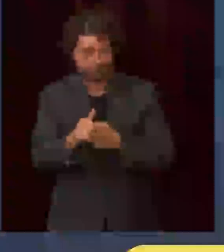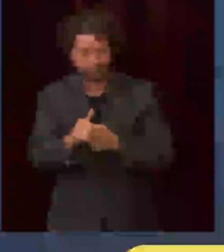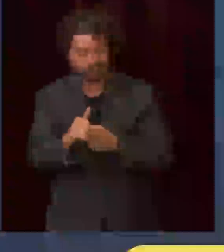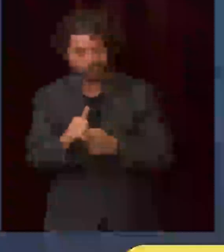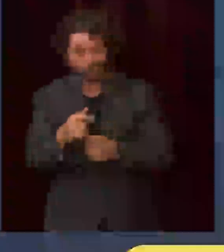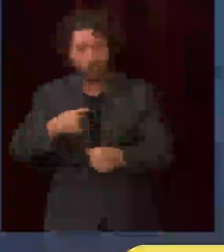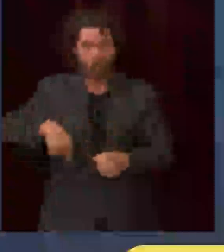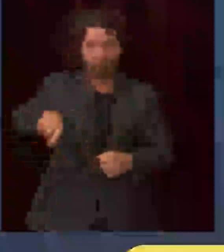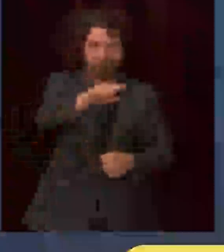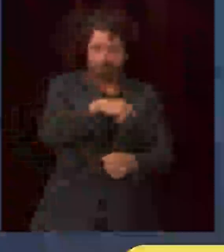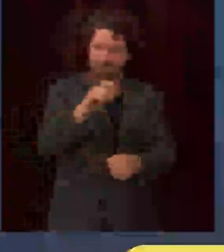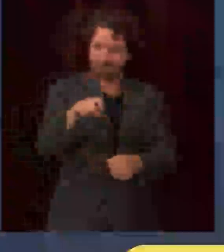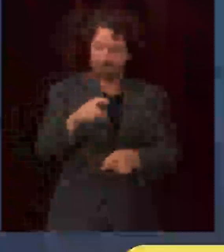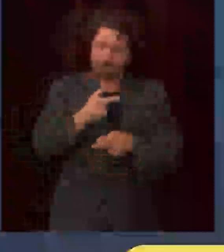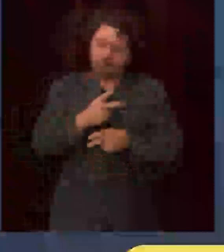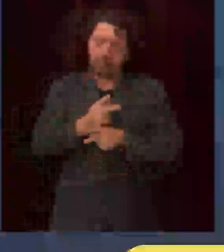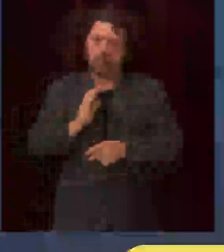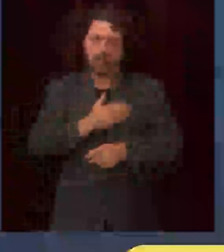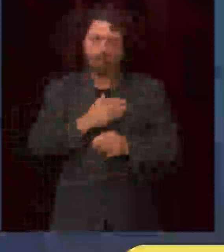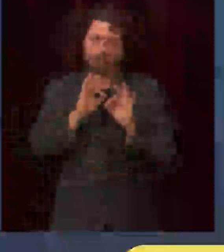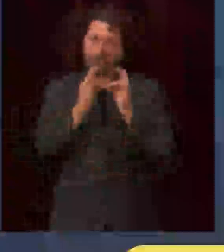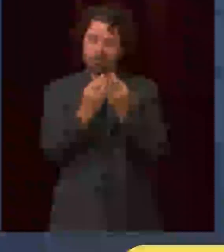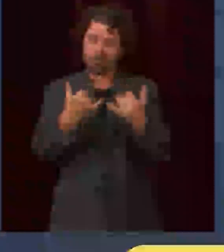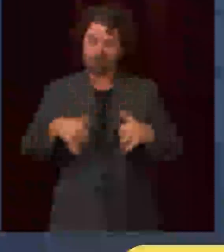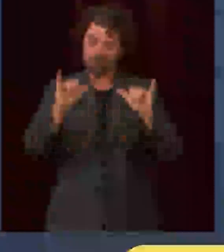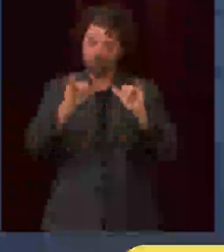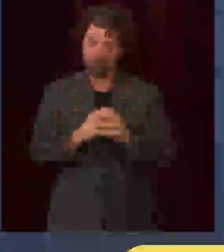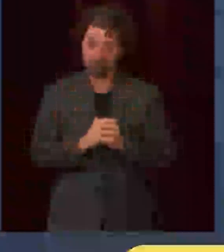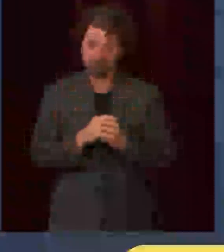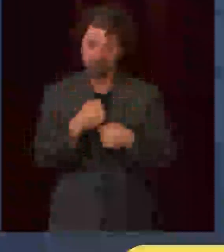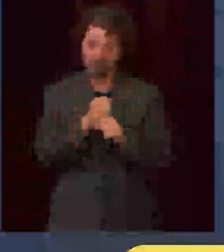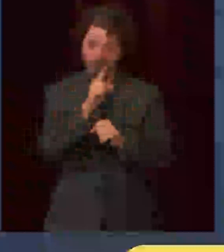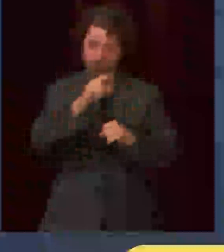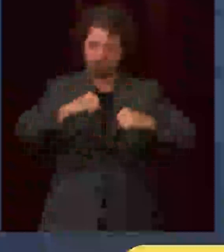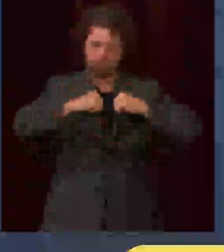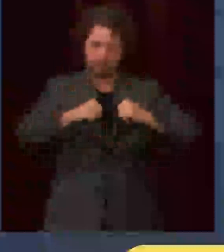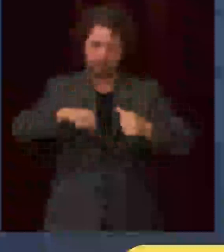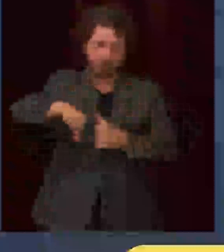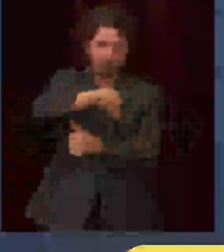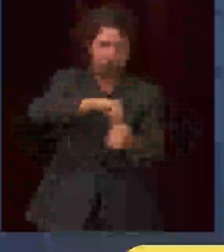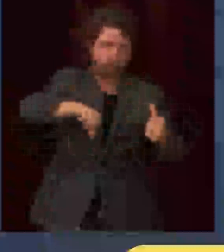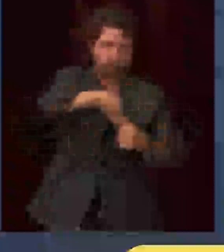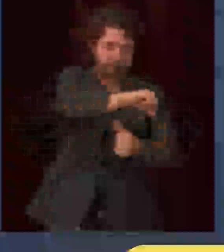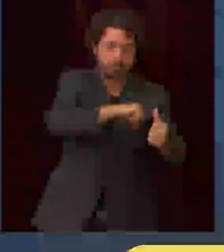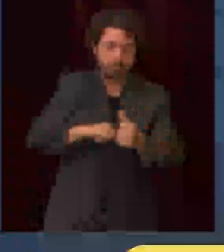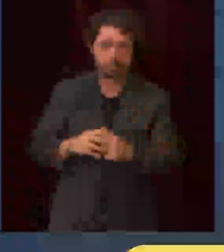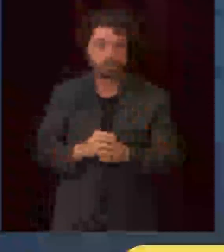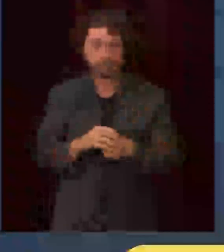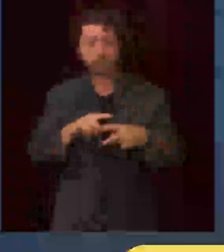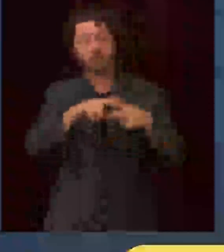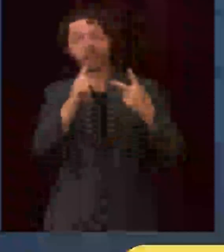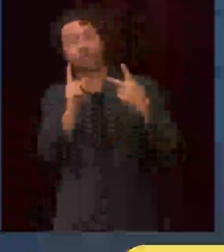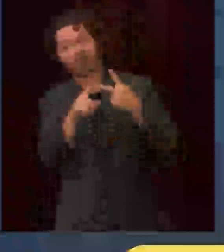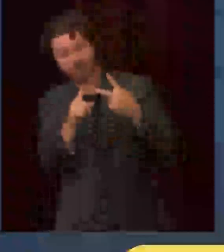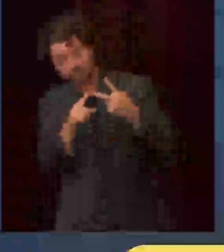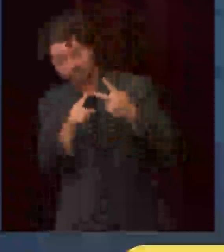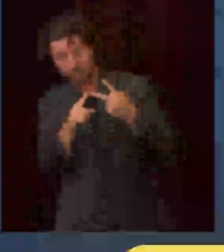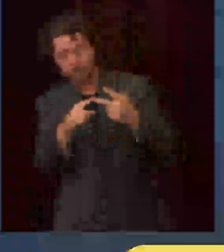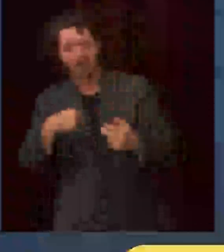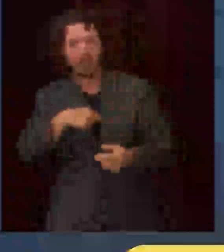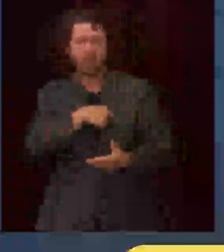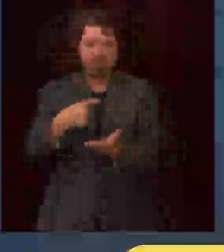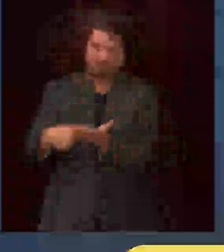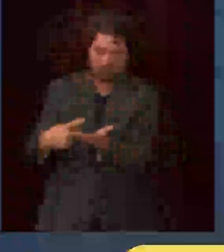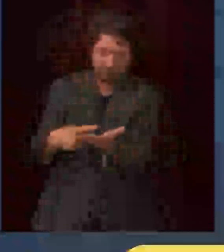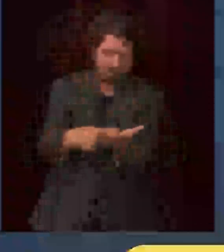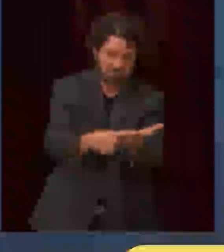Special session, we're having some discussions. I've listened to legislators to see if it makes sense, to see if there's any consensus that could